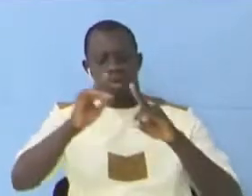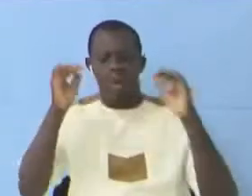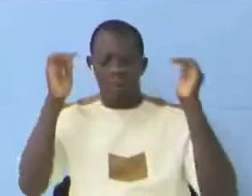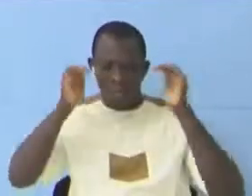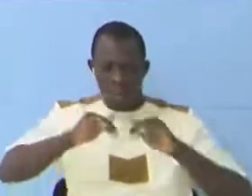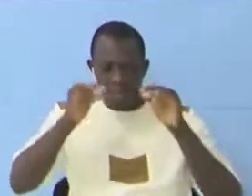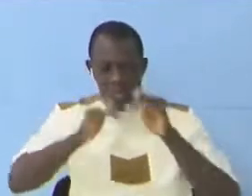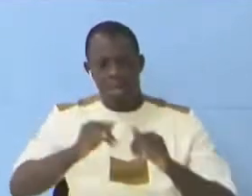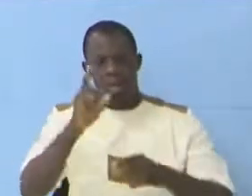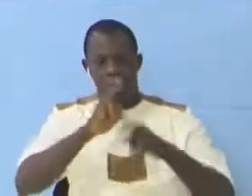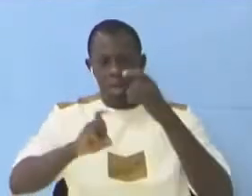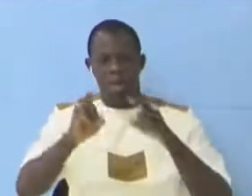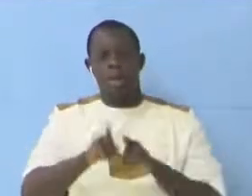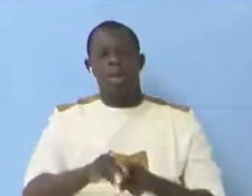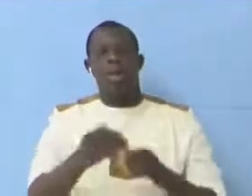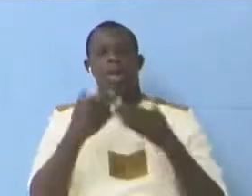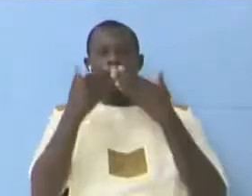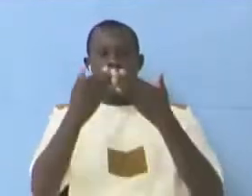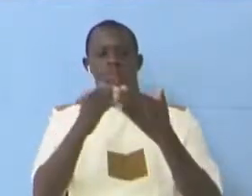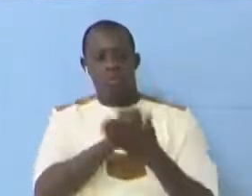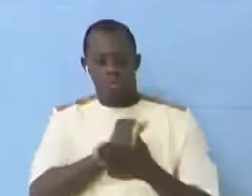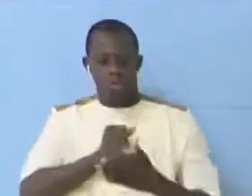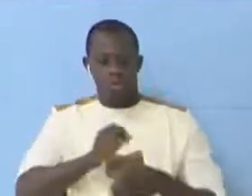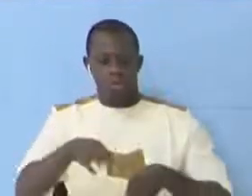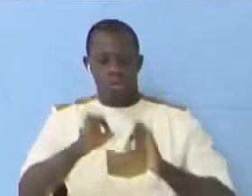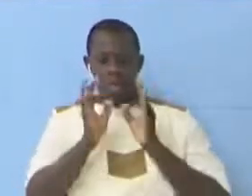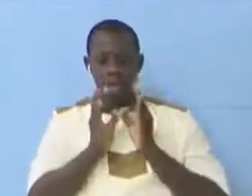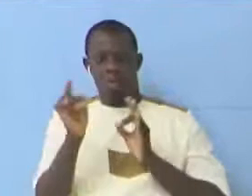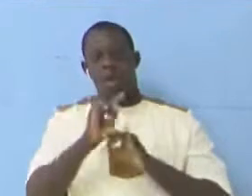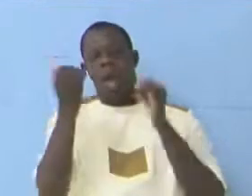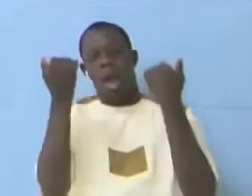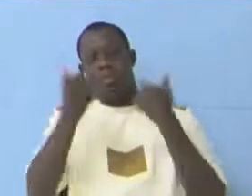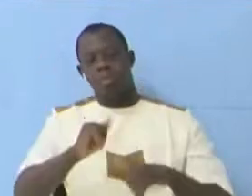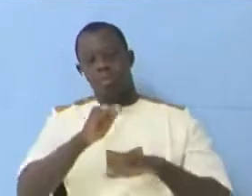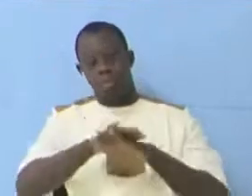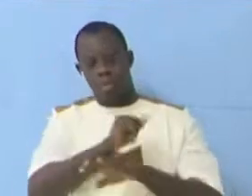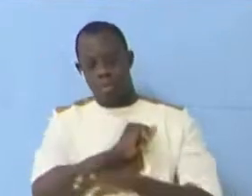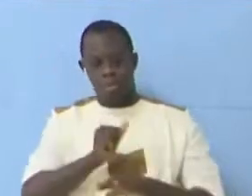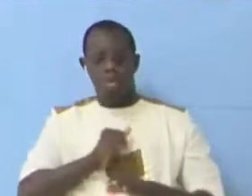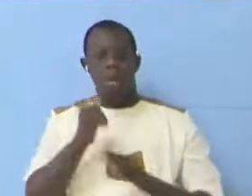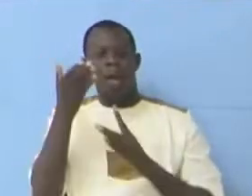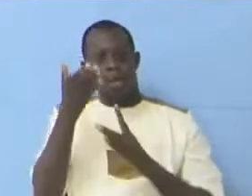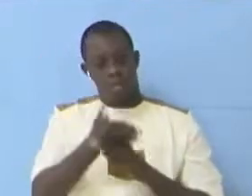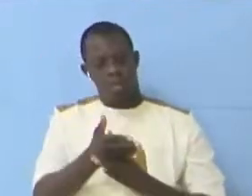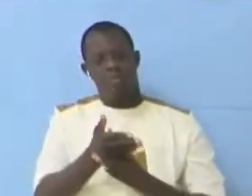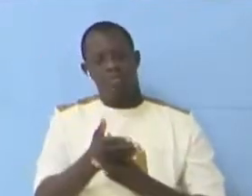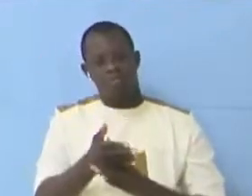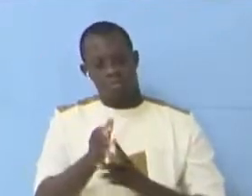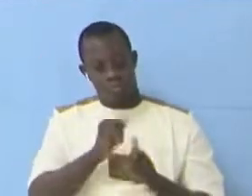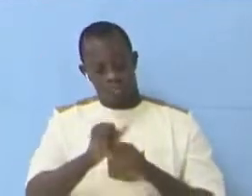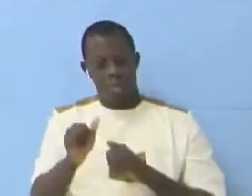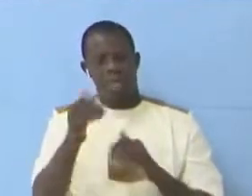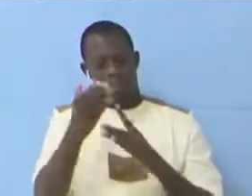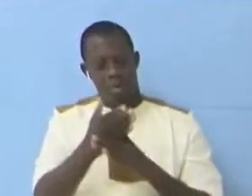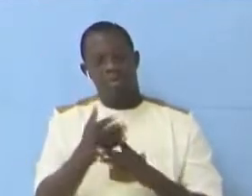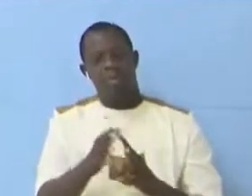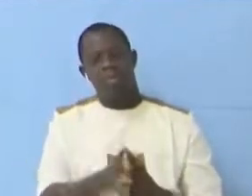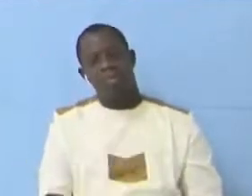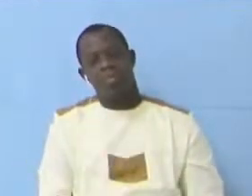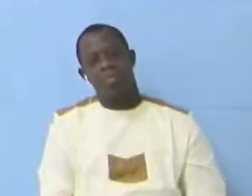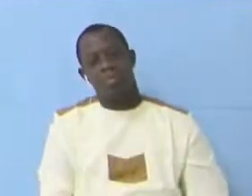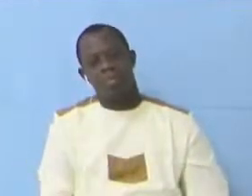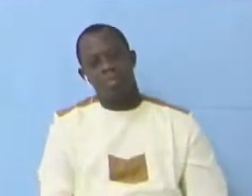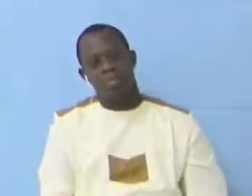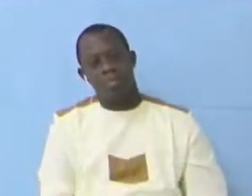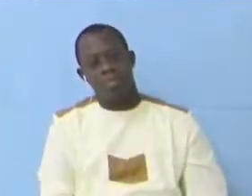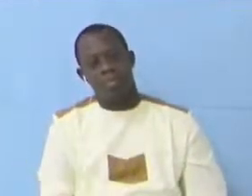We were told to take what happened to us in good faith. ci la ñu wax nag nañ daal nañu muñ ak li ñu jël li ñu dal ne naanaam